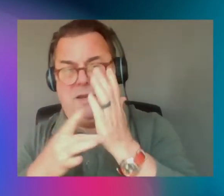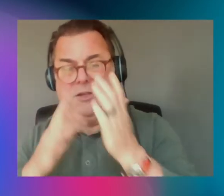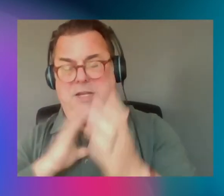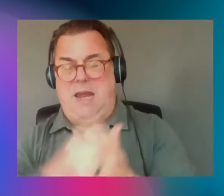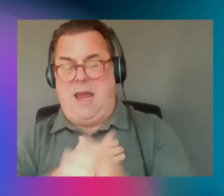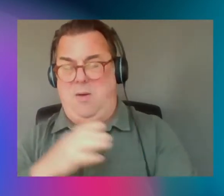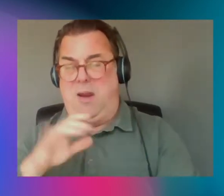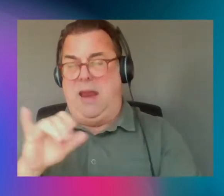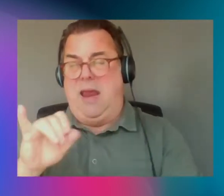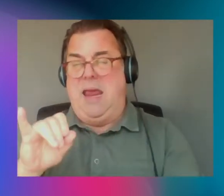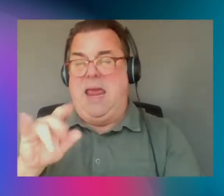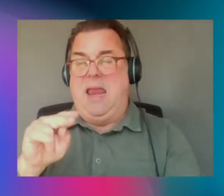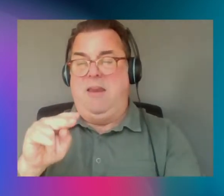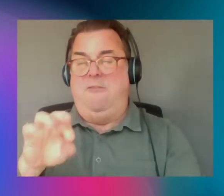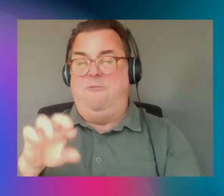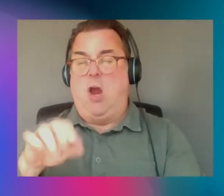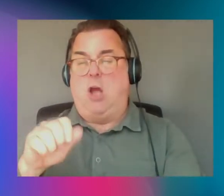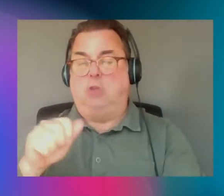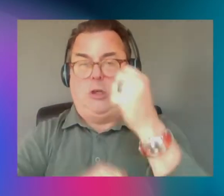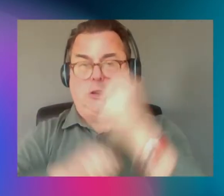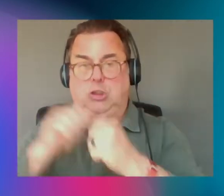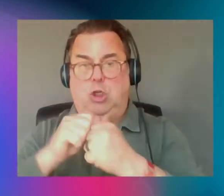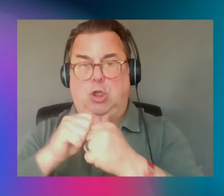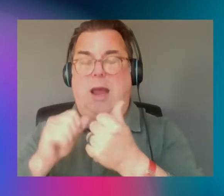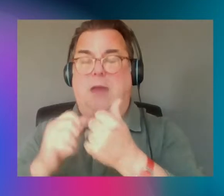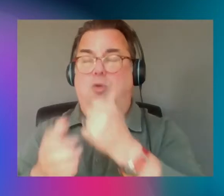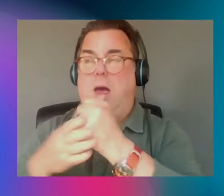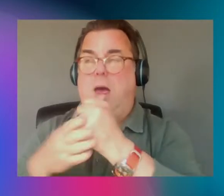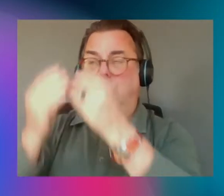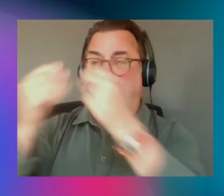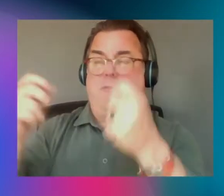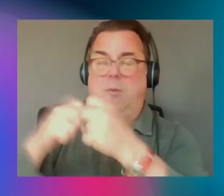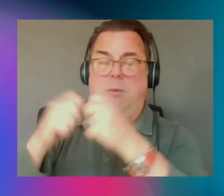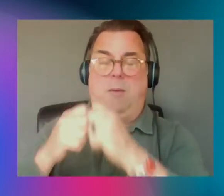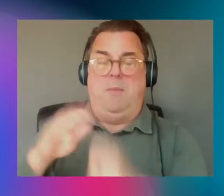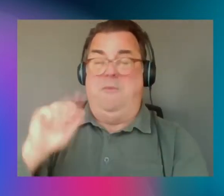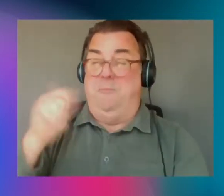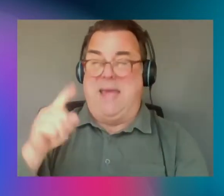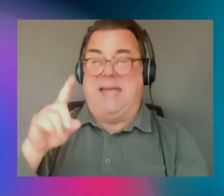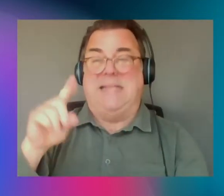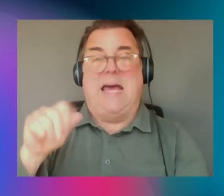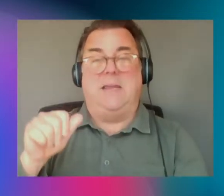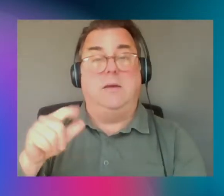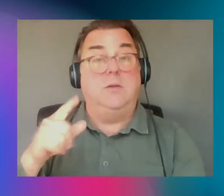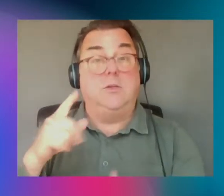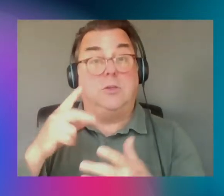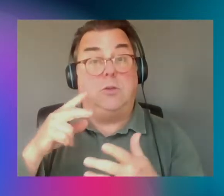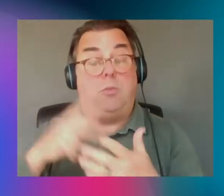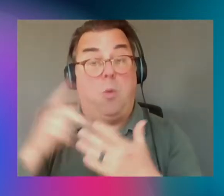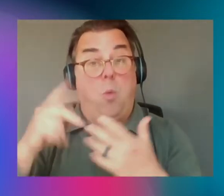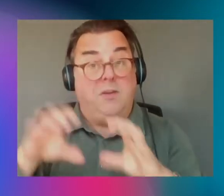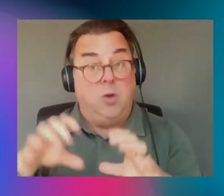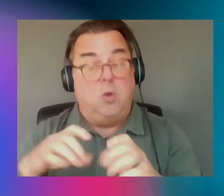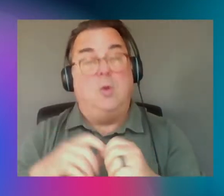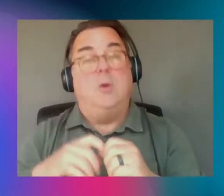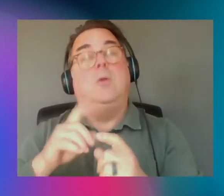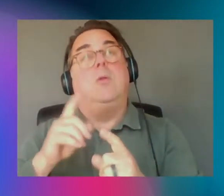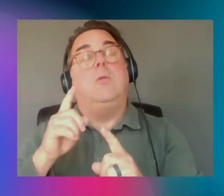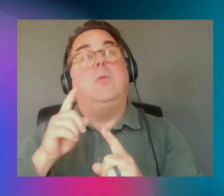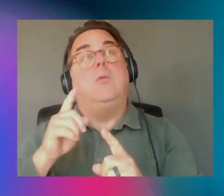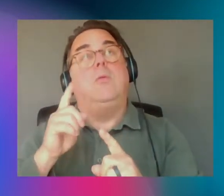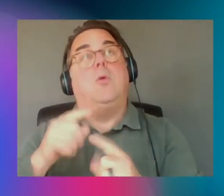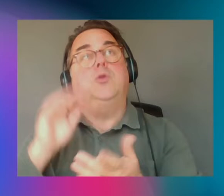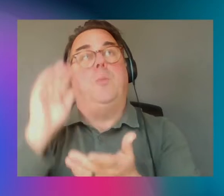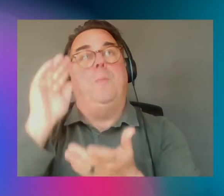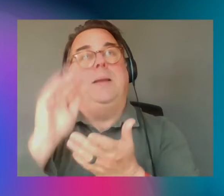broader community to help solve this big data problem. And so what the program really does is seeking to minimize the cost and the time it